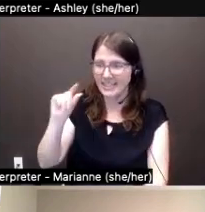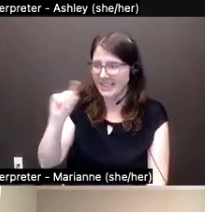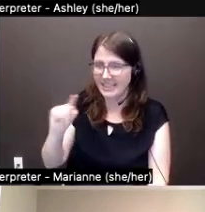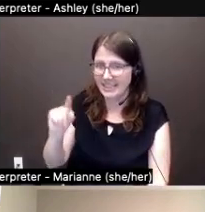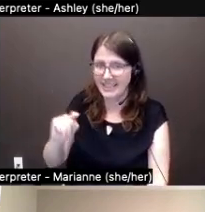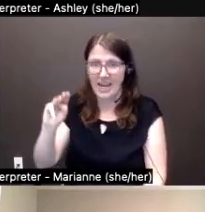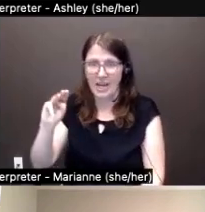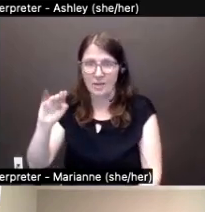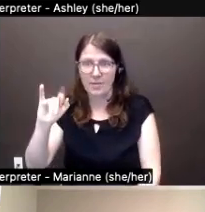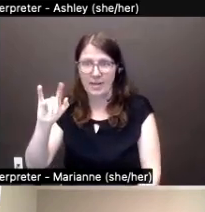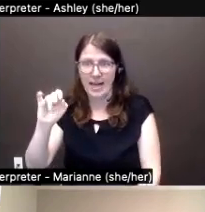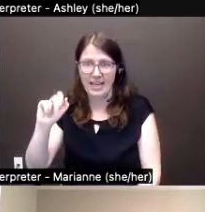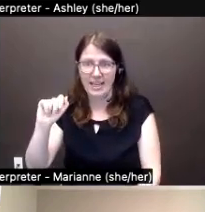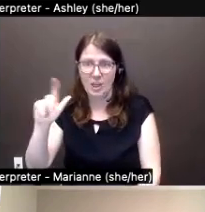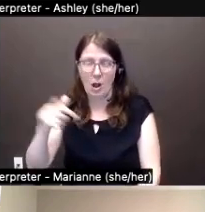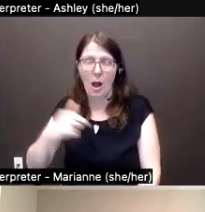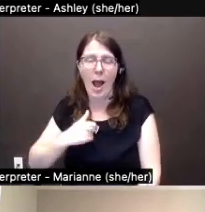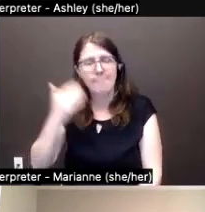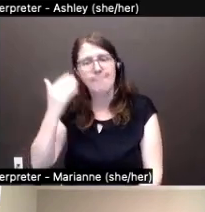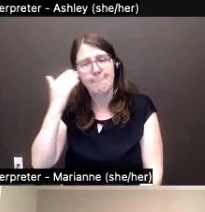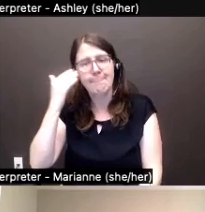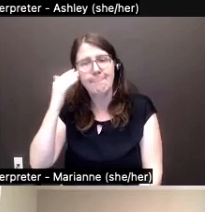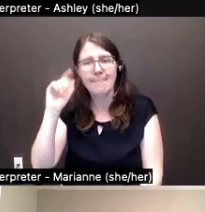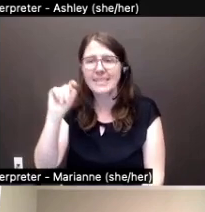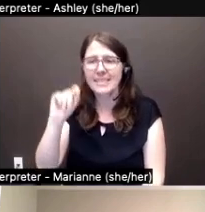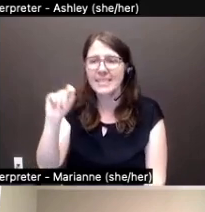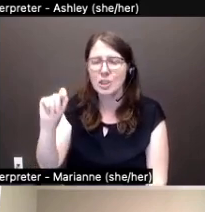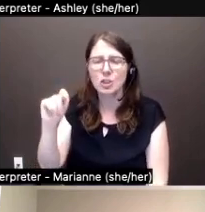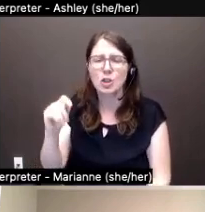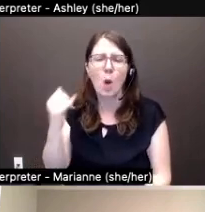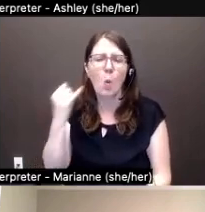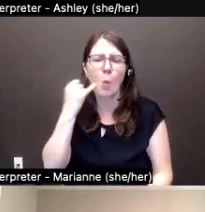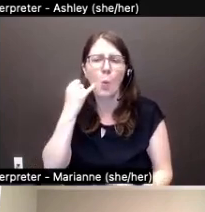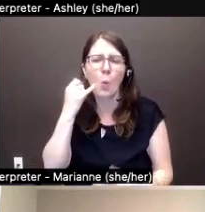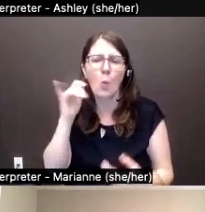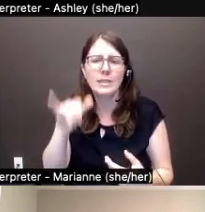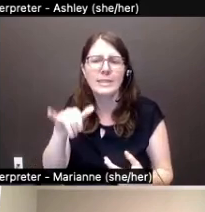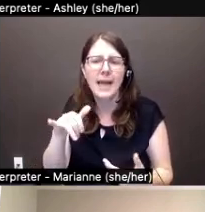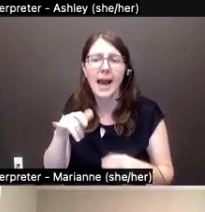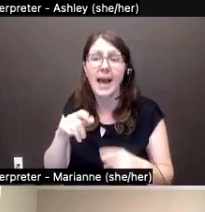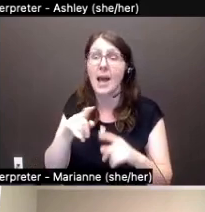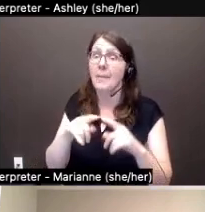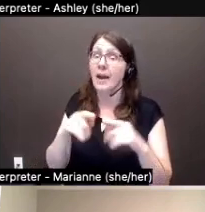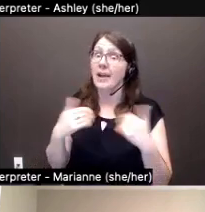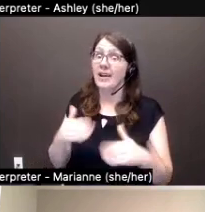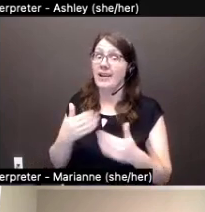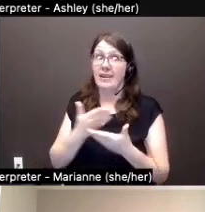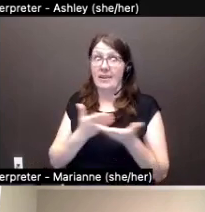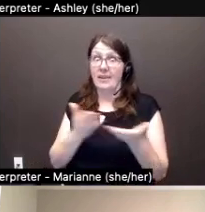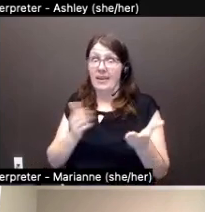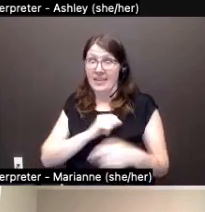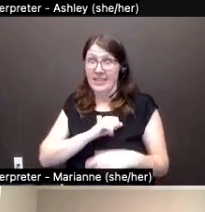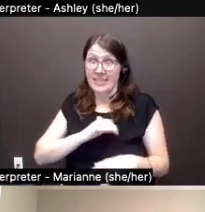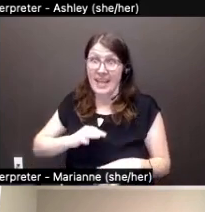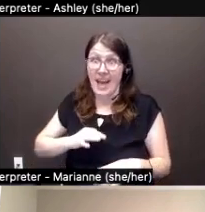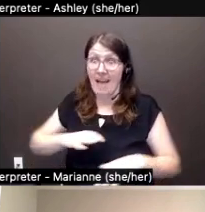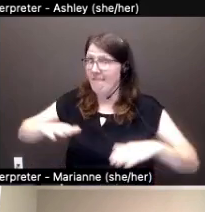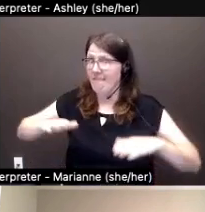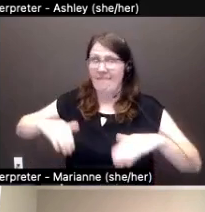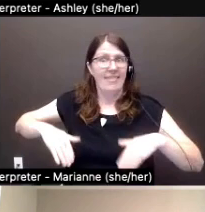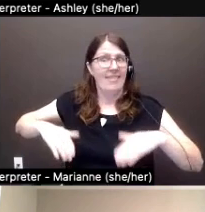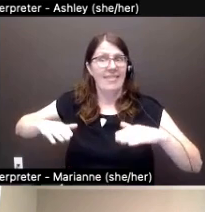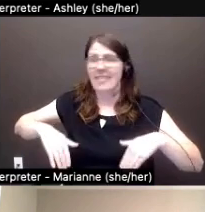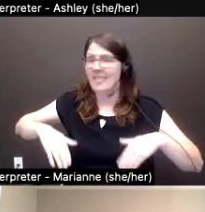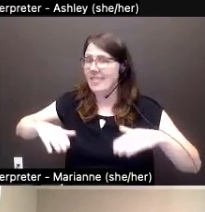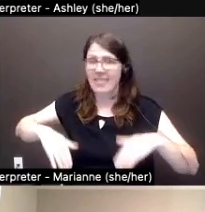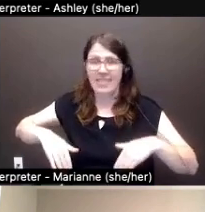learning curve was big for our staff, just because none of them had really, some of them are on